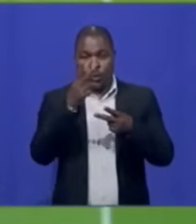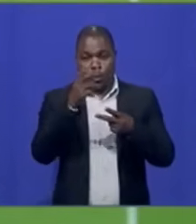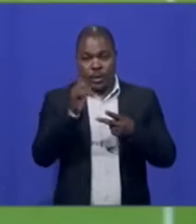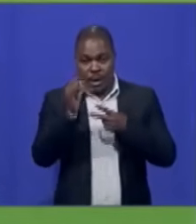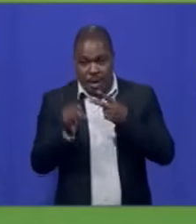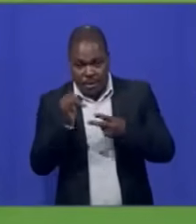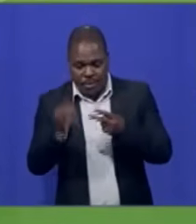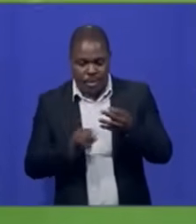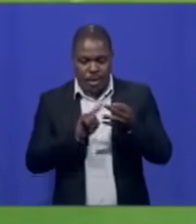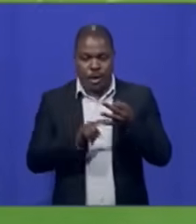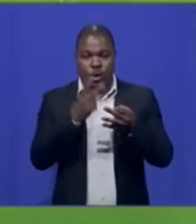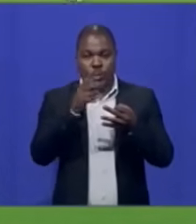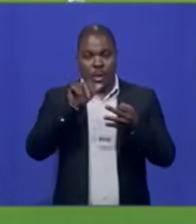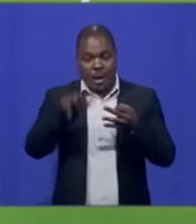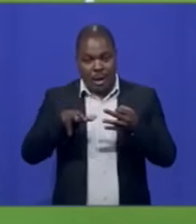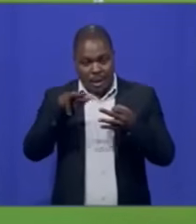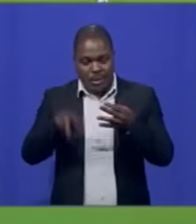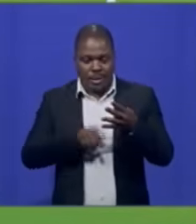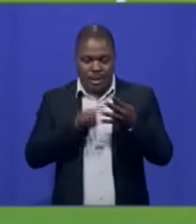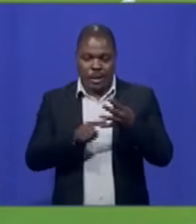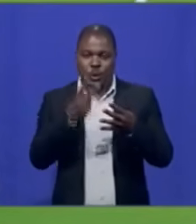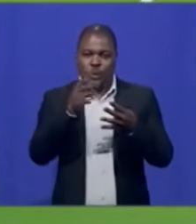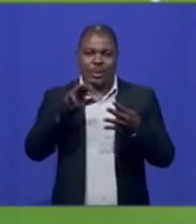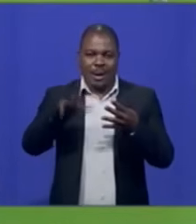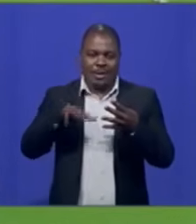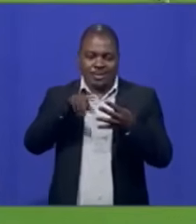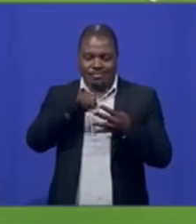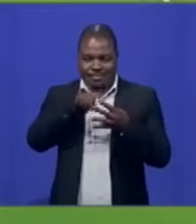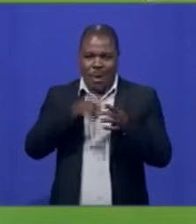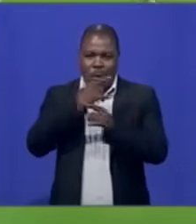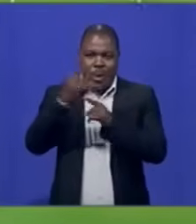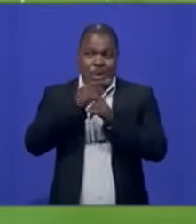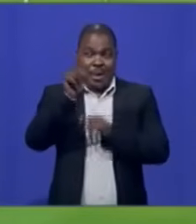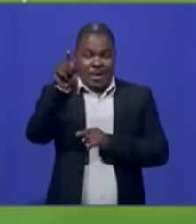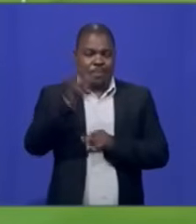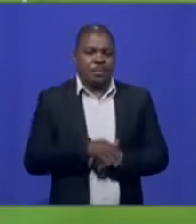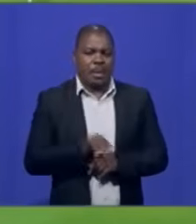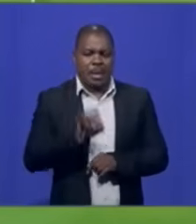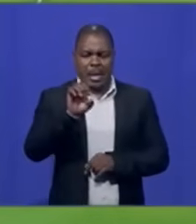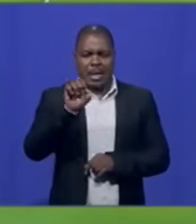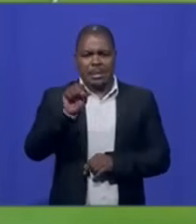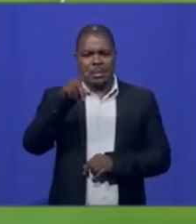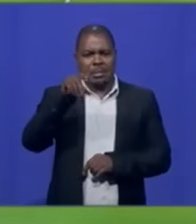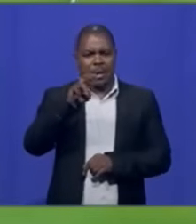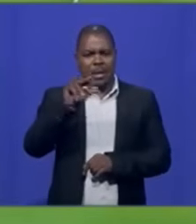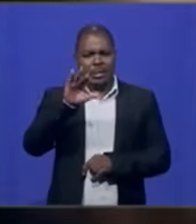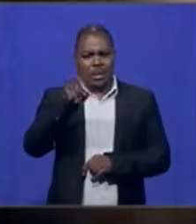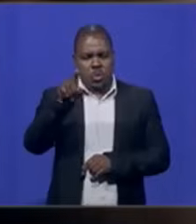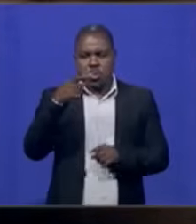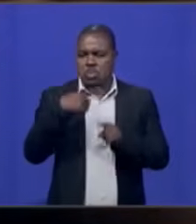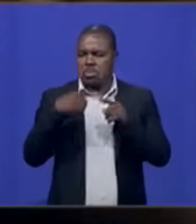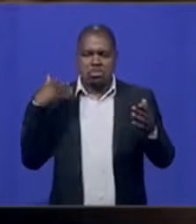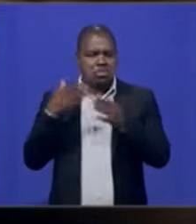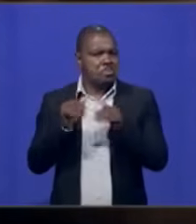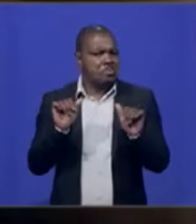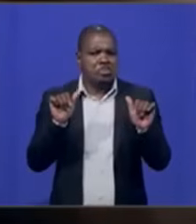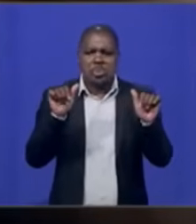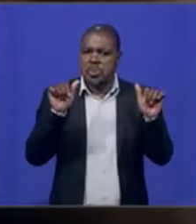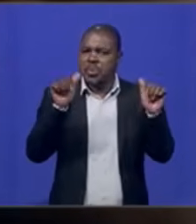2011, 2018 le 2019. Esperance ntse bapala ka bokgabane hore e fihle mokgahlelong